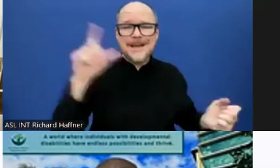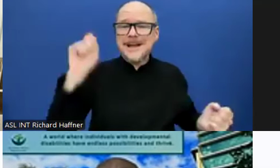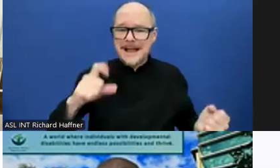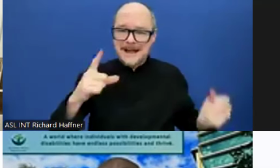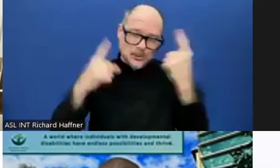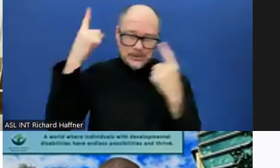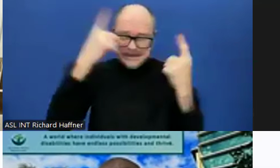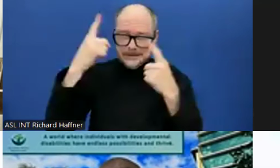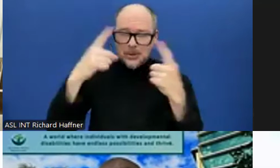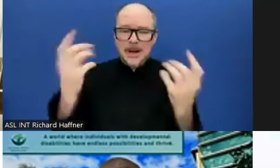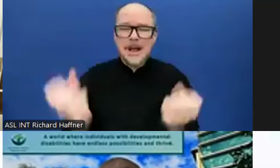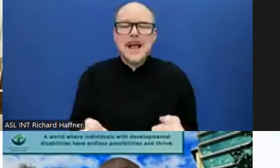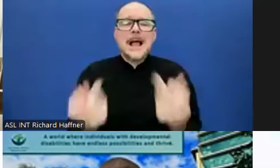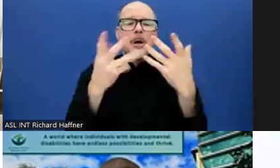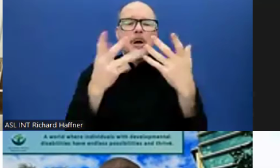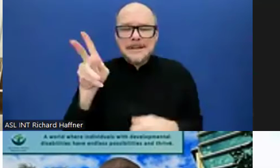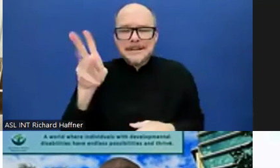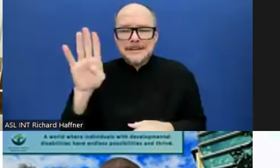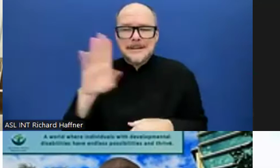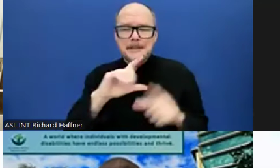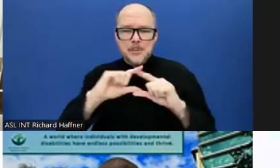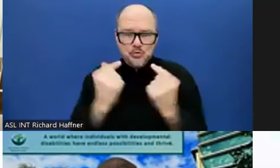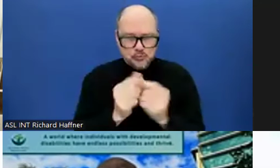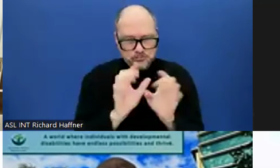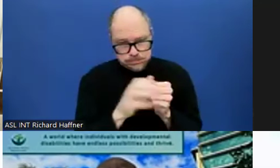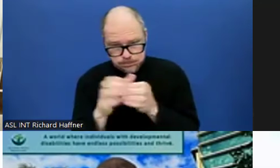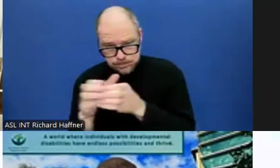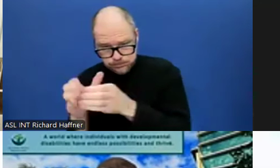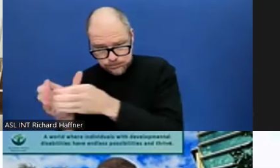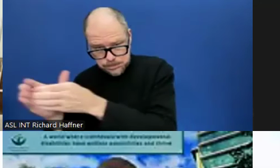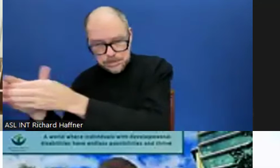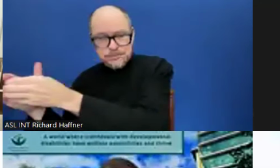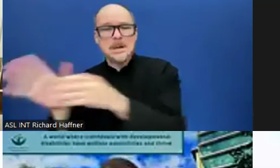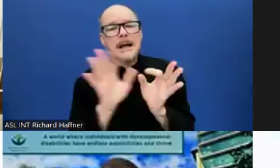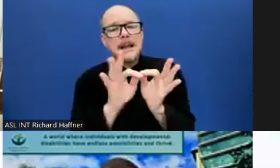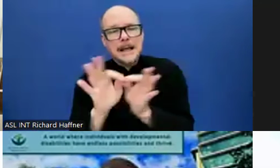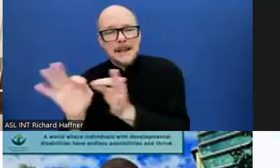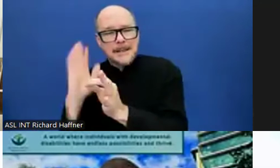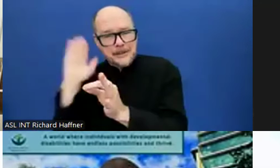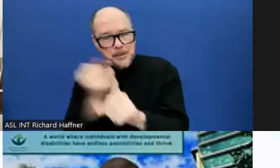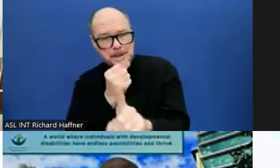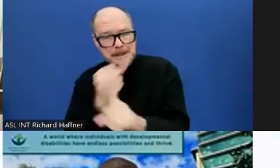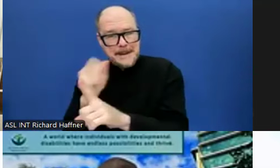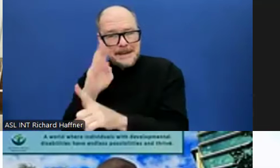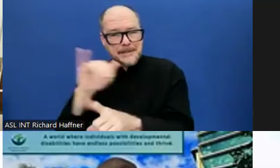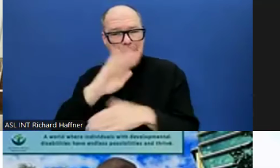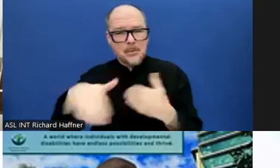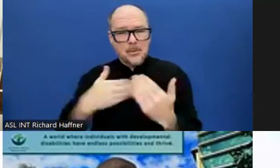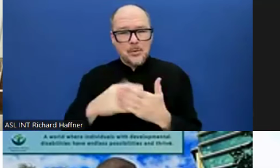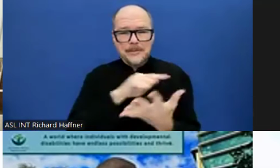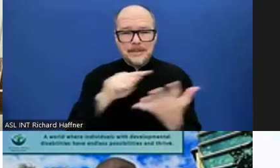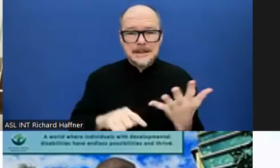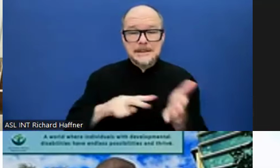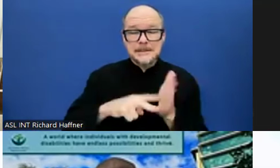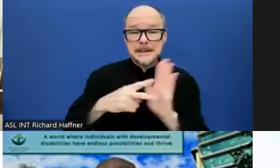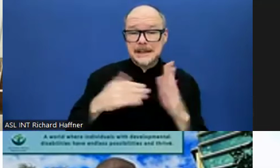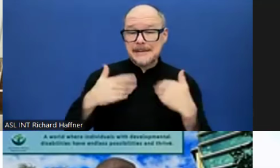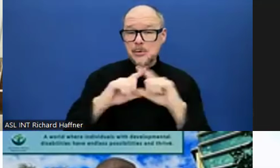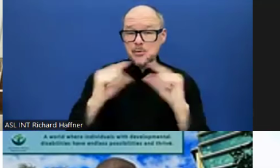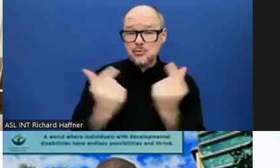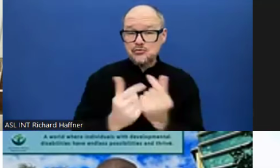of subgroups that we have available that are going to be impacted by all of this. So having a group that's